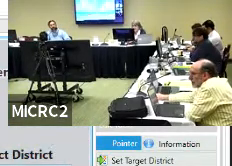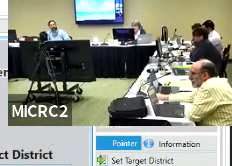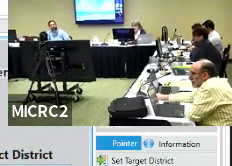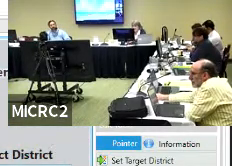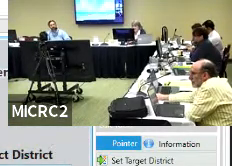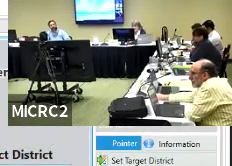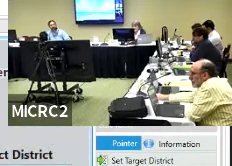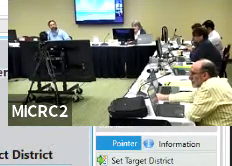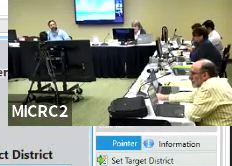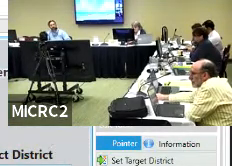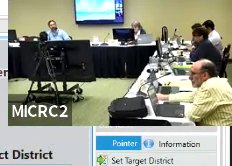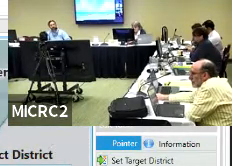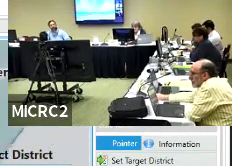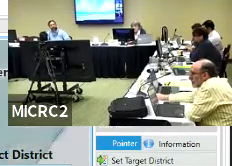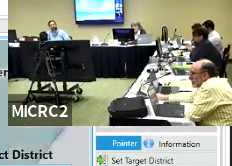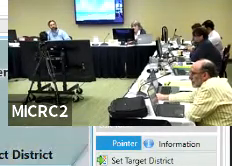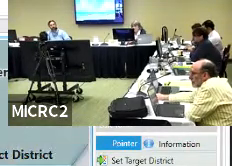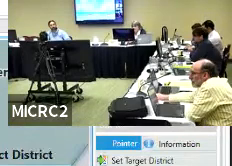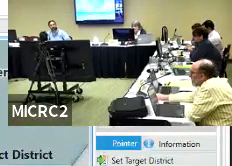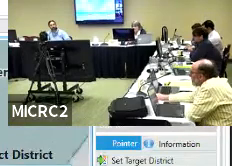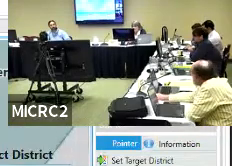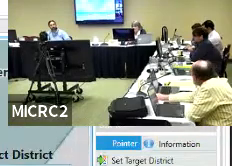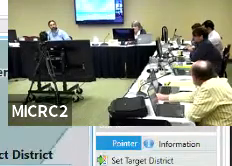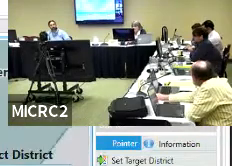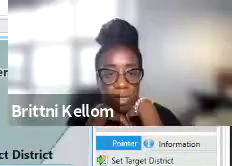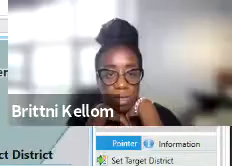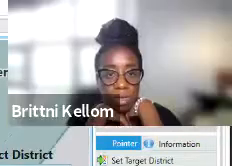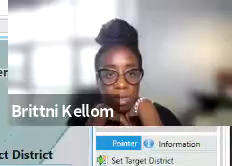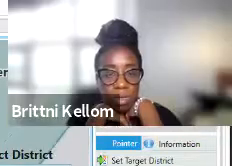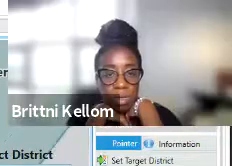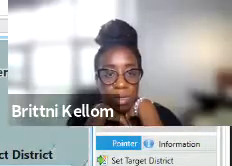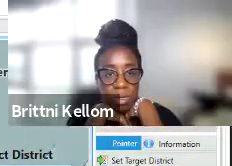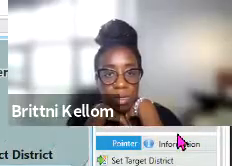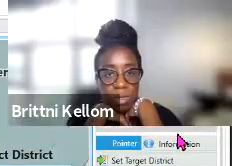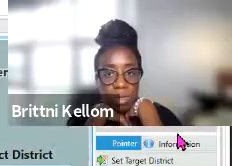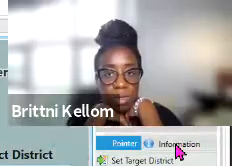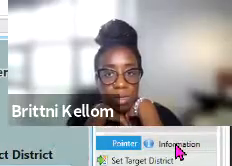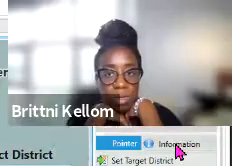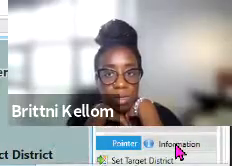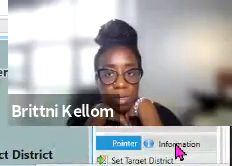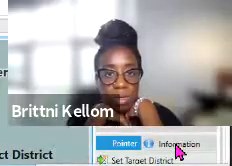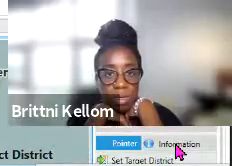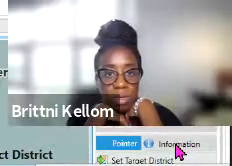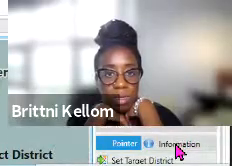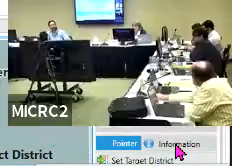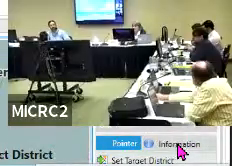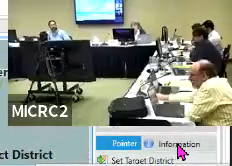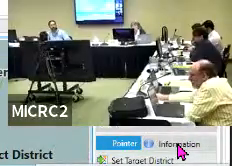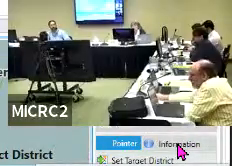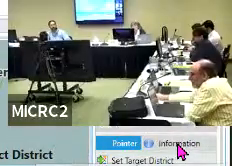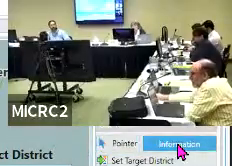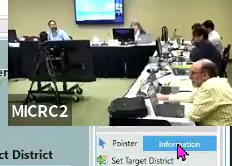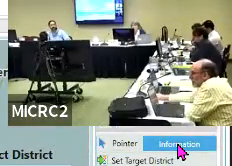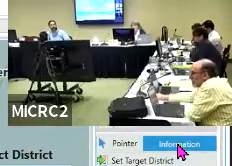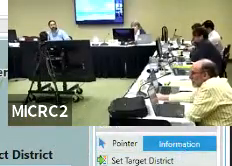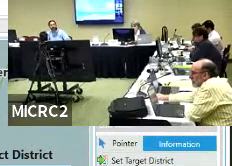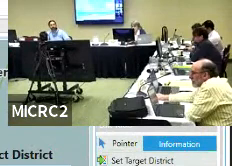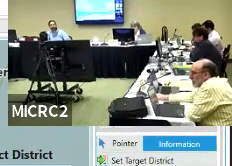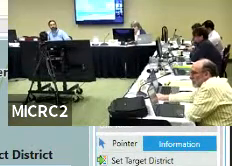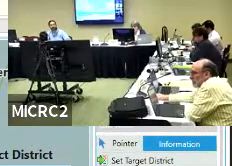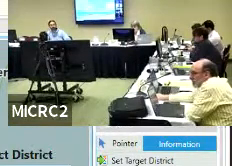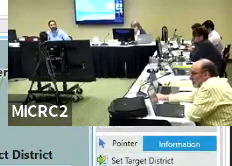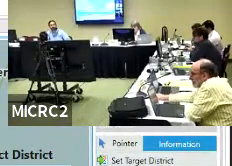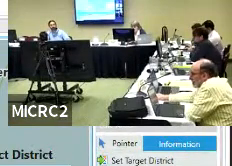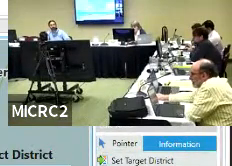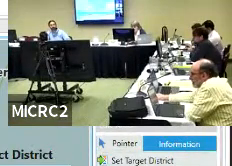circle again that you just did it's moving in the right direction okay if we can do it so along those lines i'm just going to go down